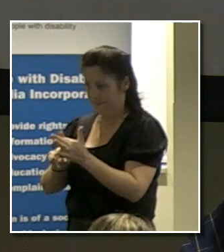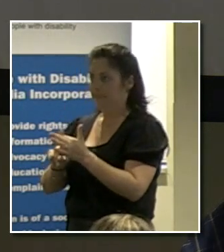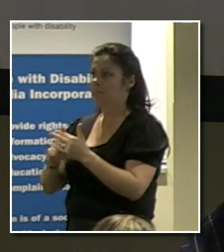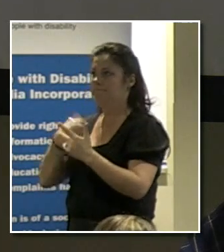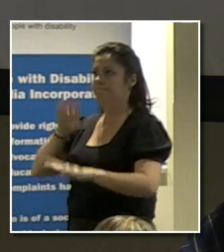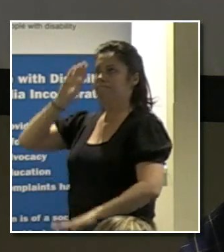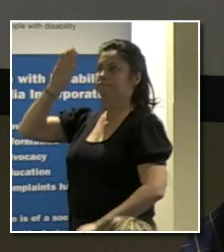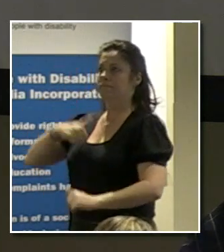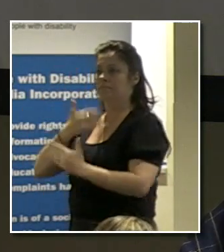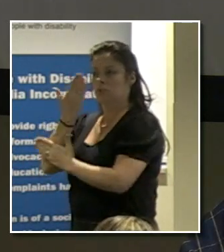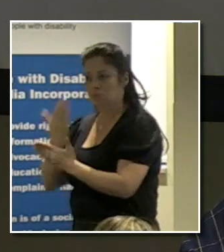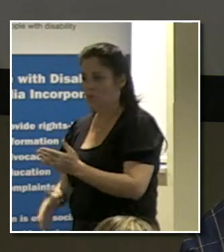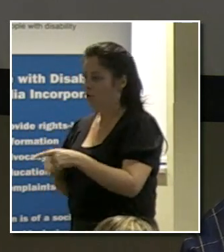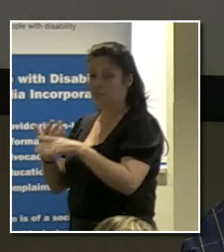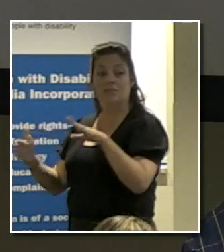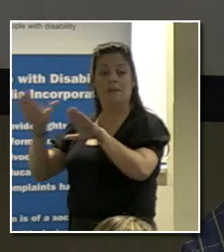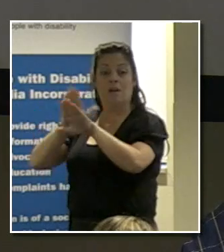this.